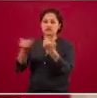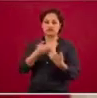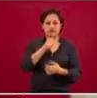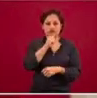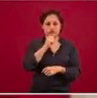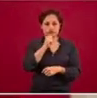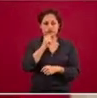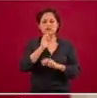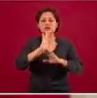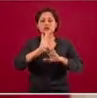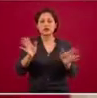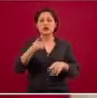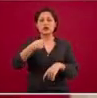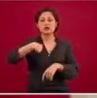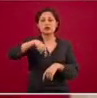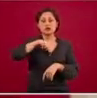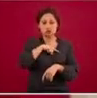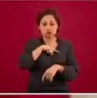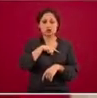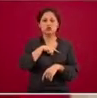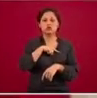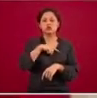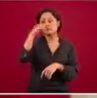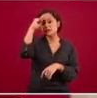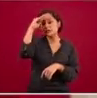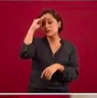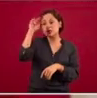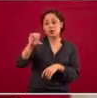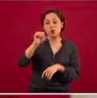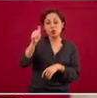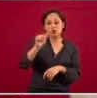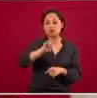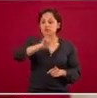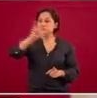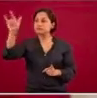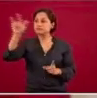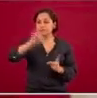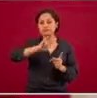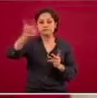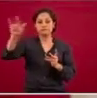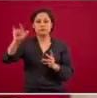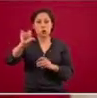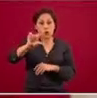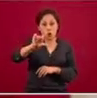distribution chain. Some of the secretaries actually